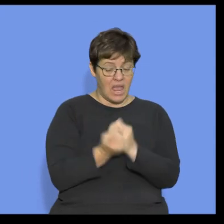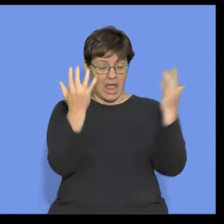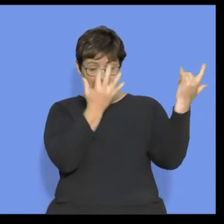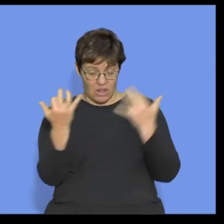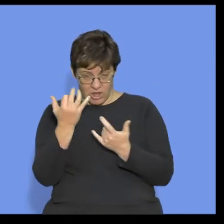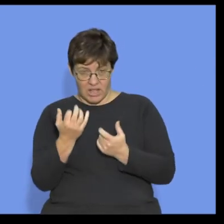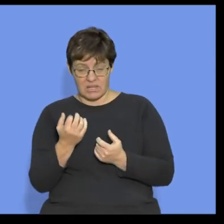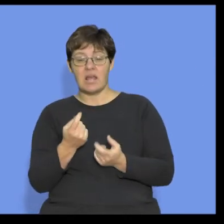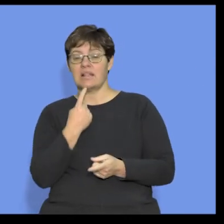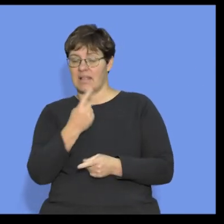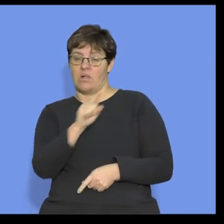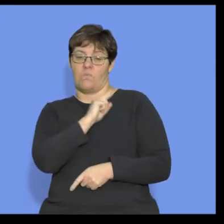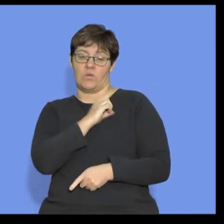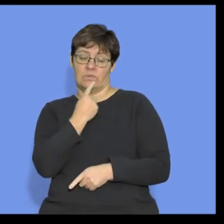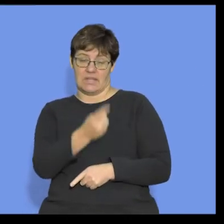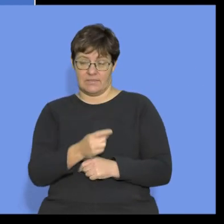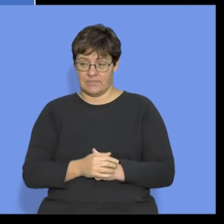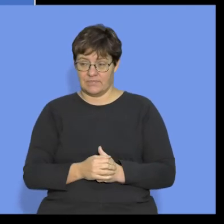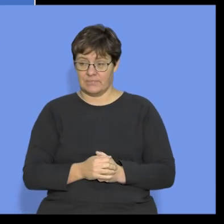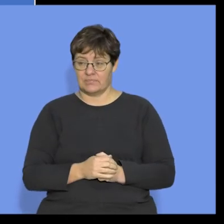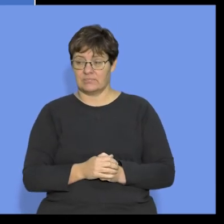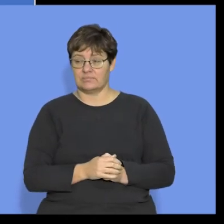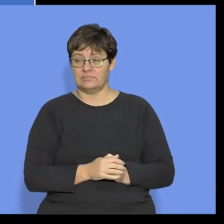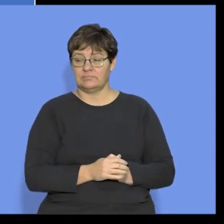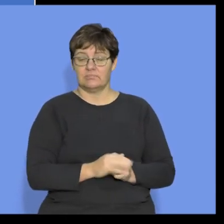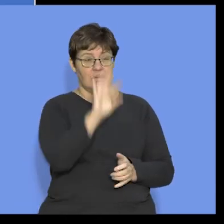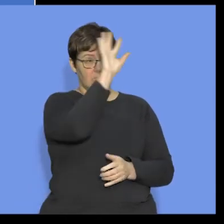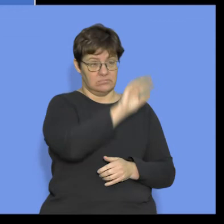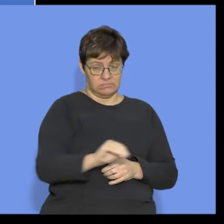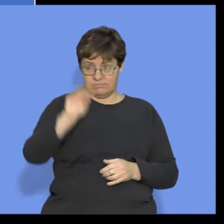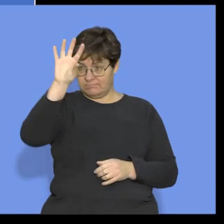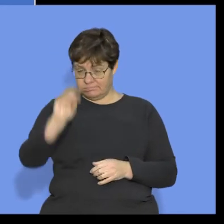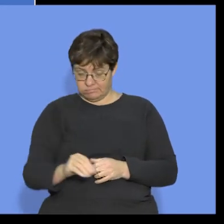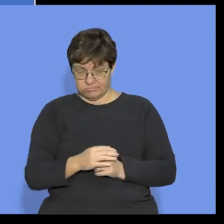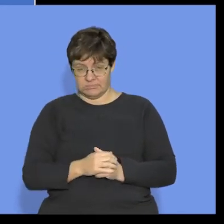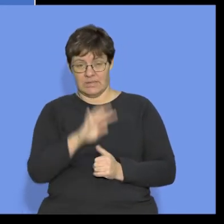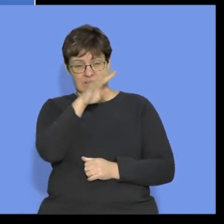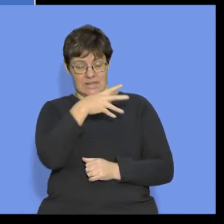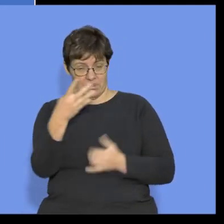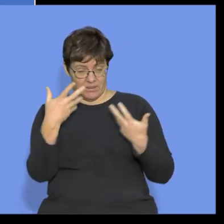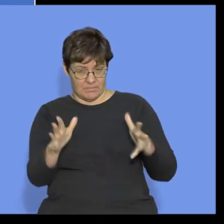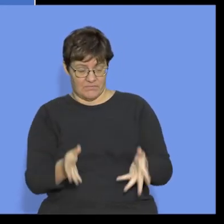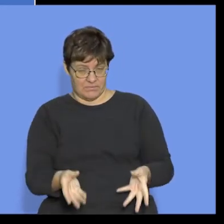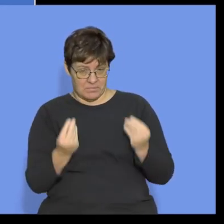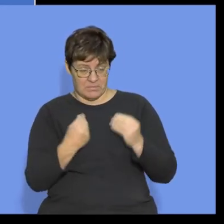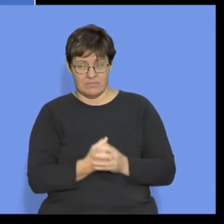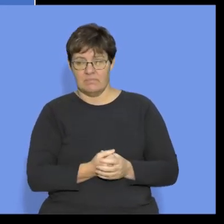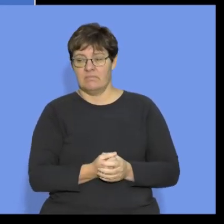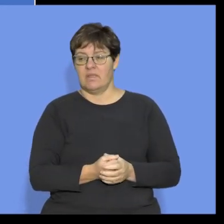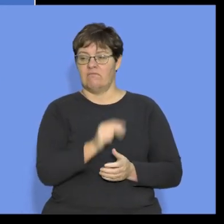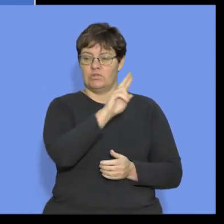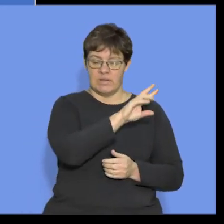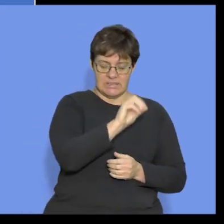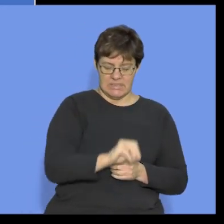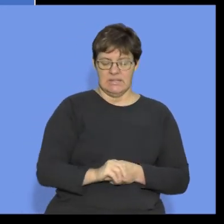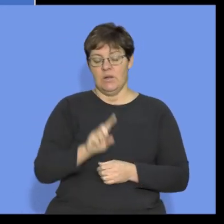calculation. Okay, let's see. So we complete our table. If we complete our table, this is what we get. We have 20